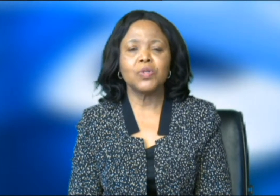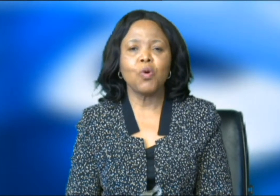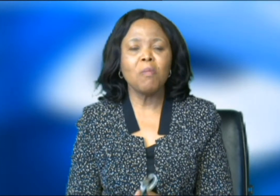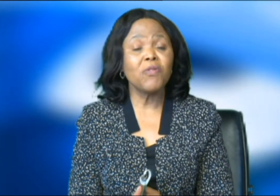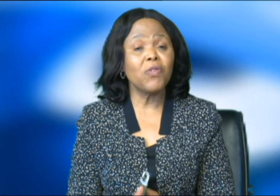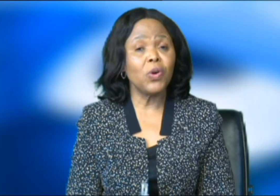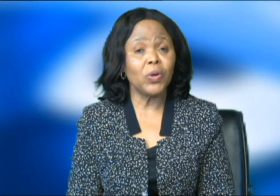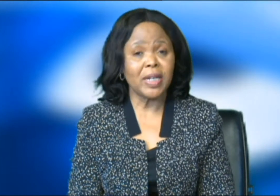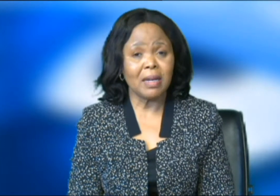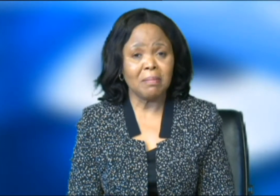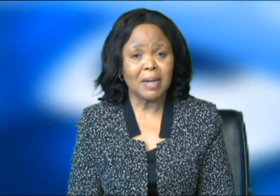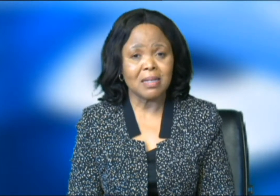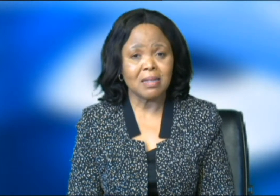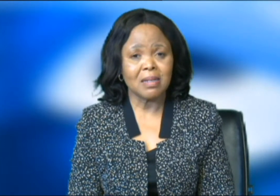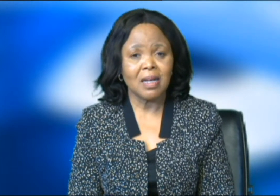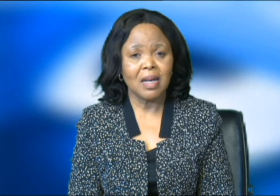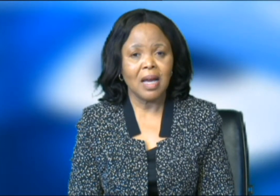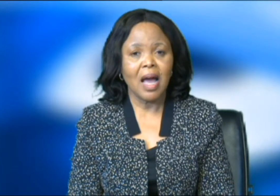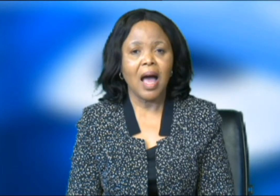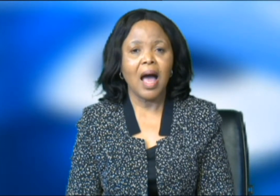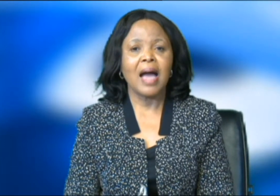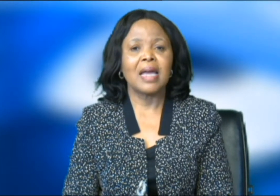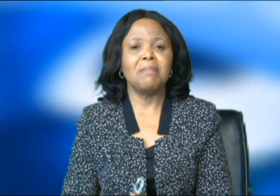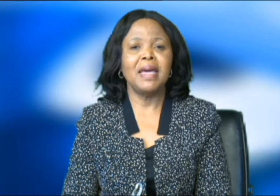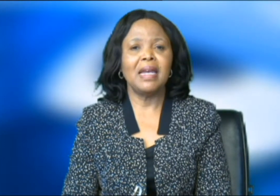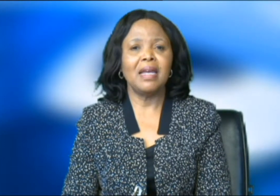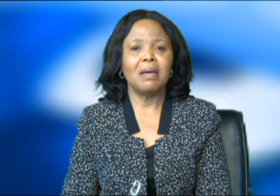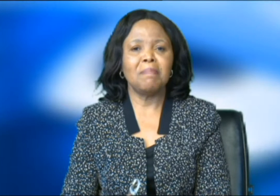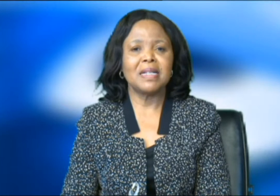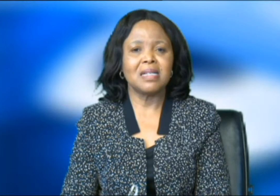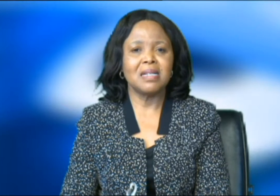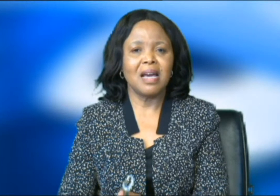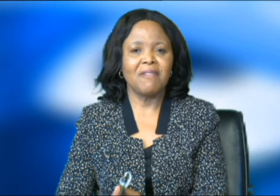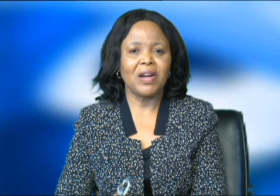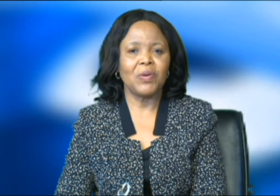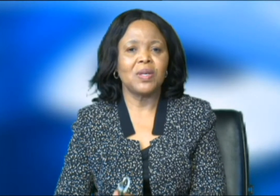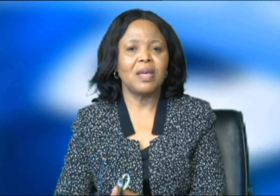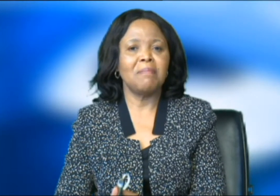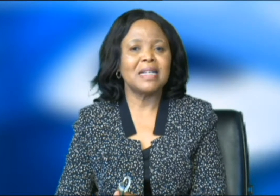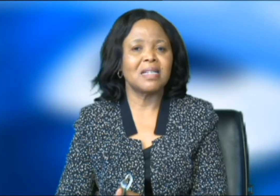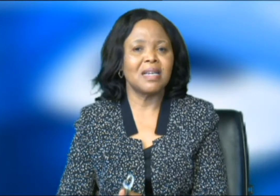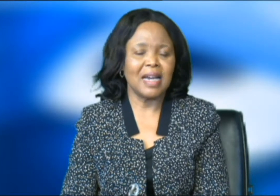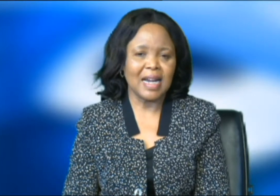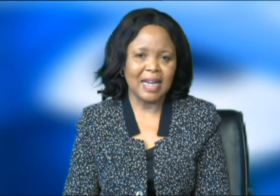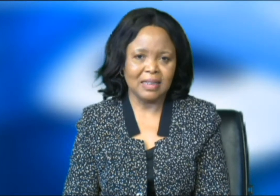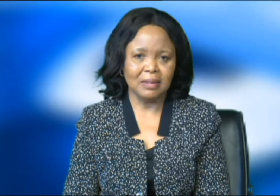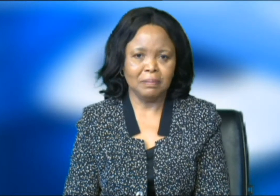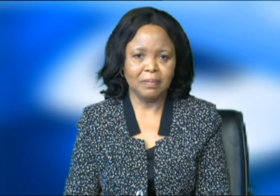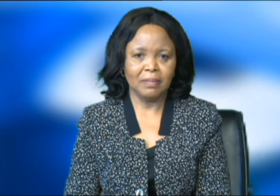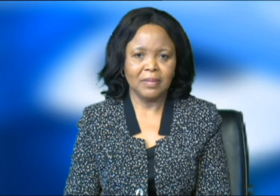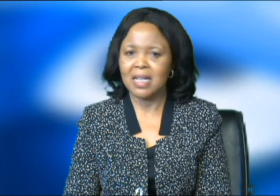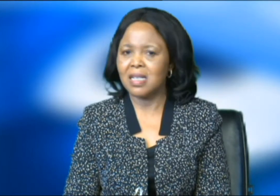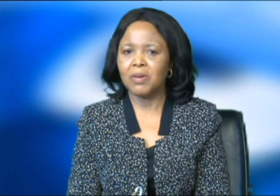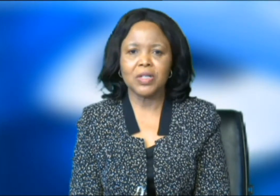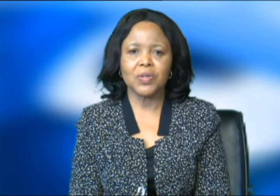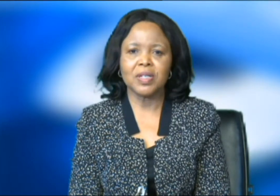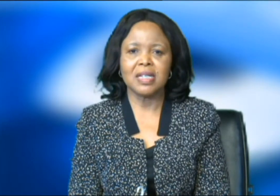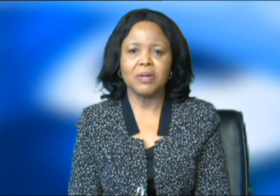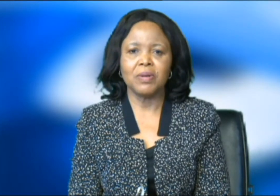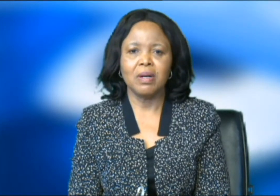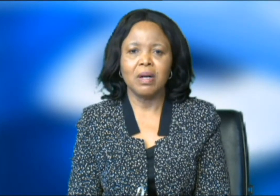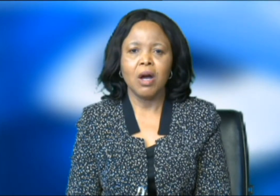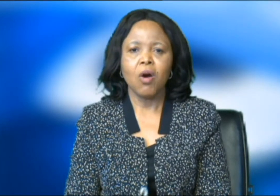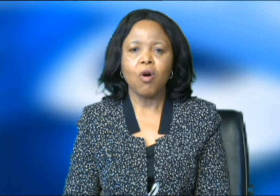isidingo sokuthi umuntu lode i-mask agibele ebhasini afakise i-mask ngenkani. Asikho